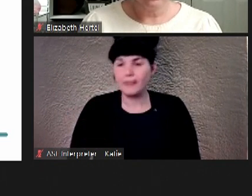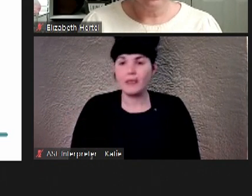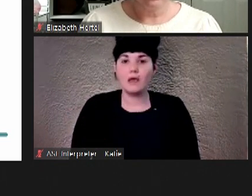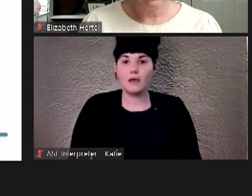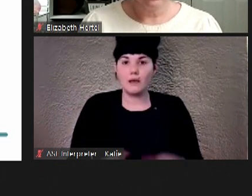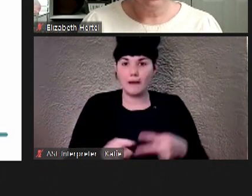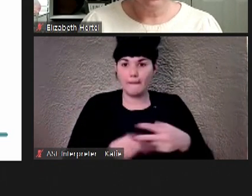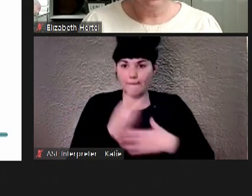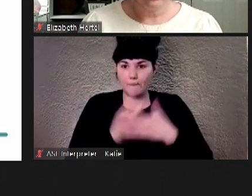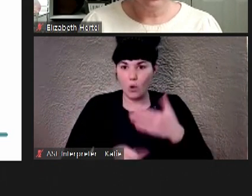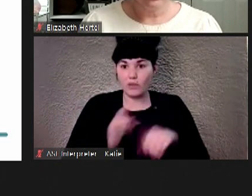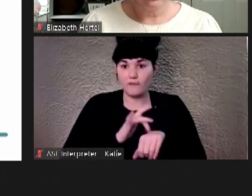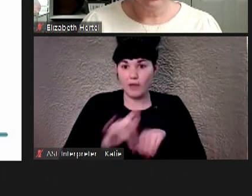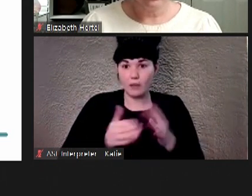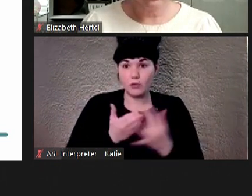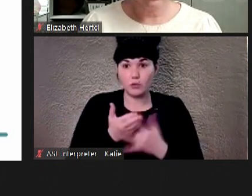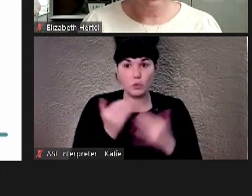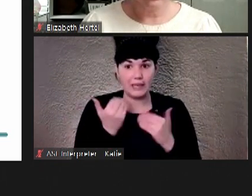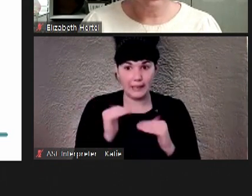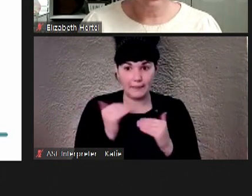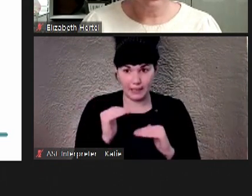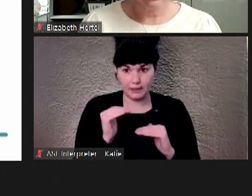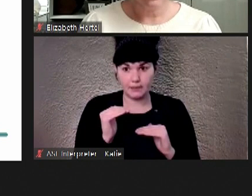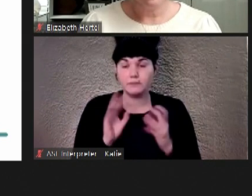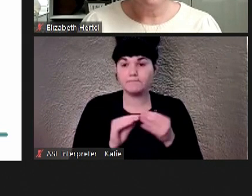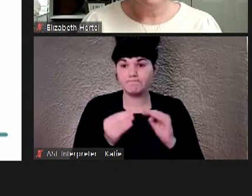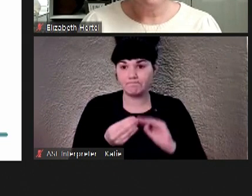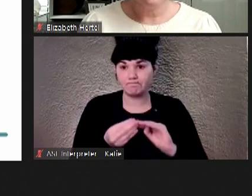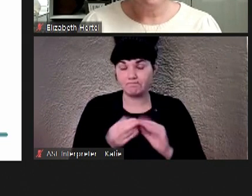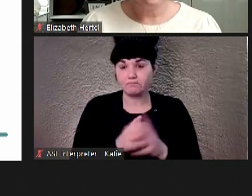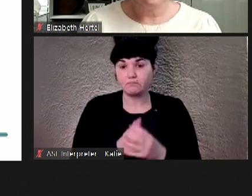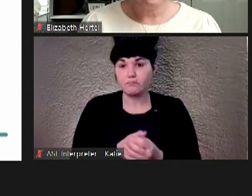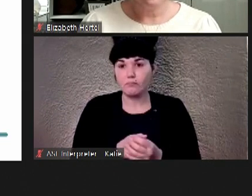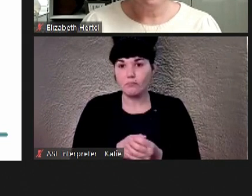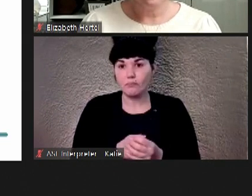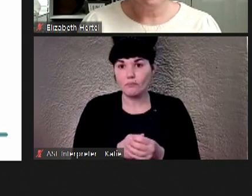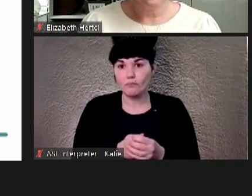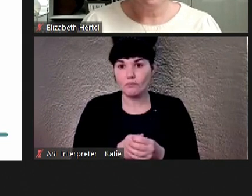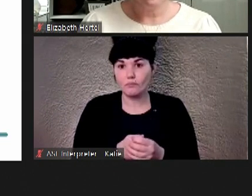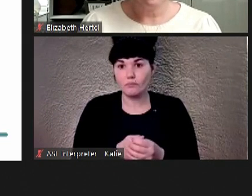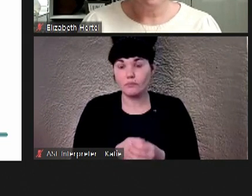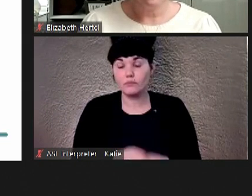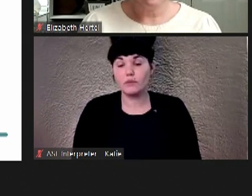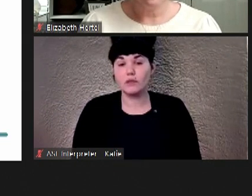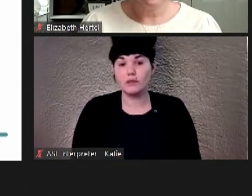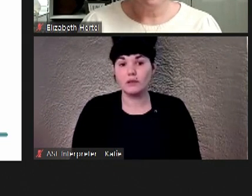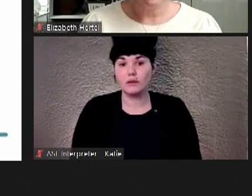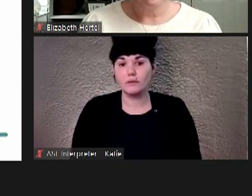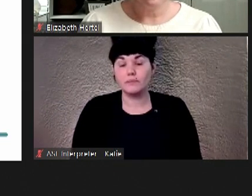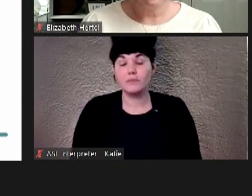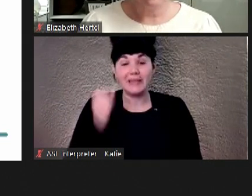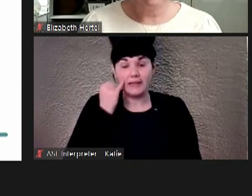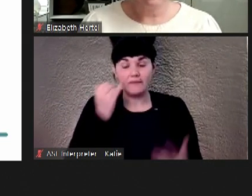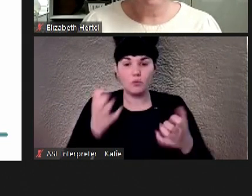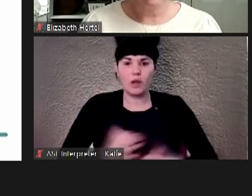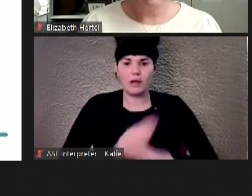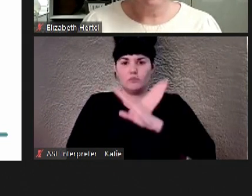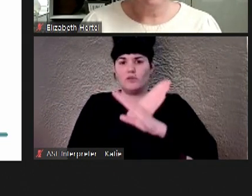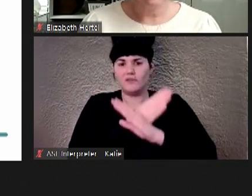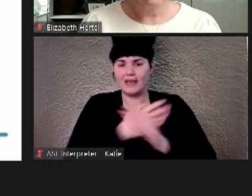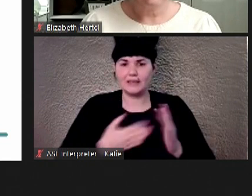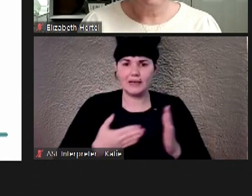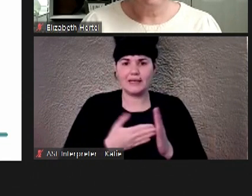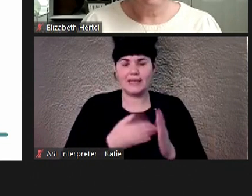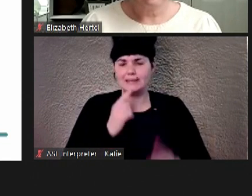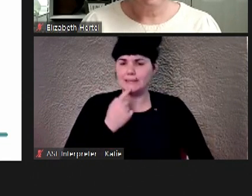available in limited quantities and have to be prescribed early in the course of disease in order to prevent against severe outcomes. So